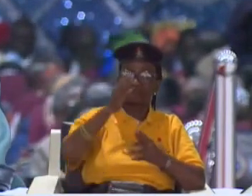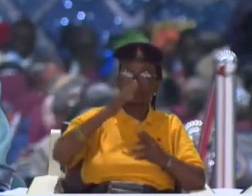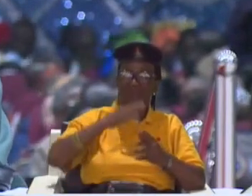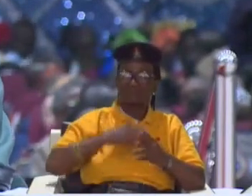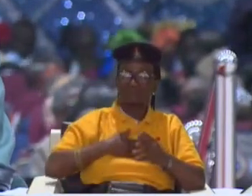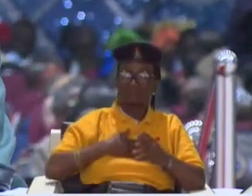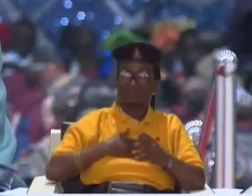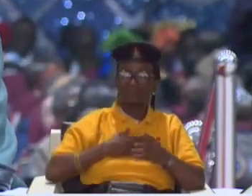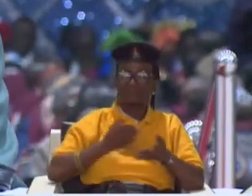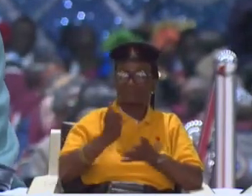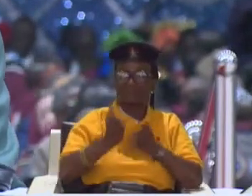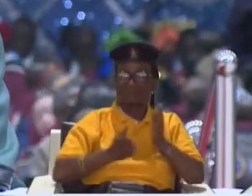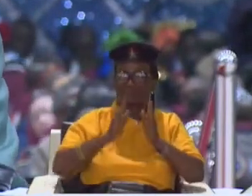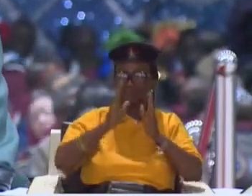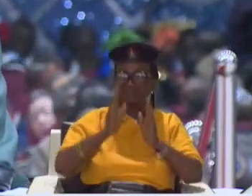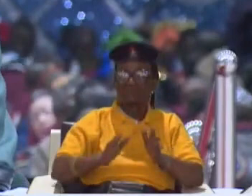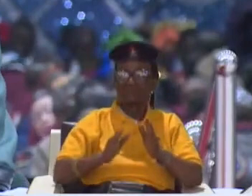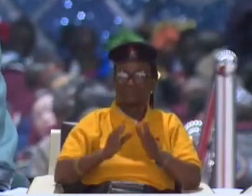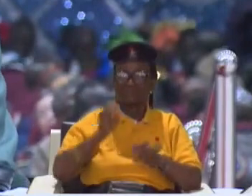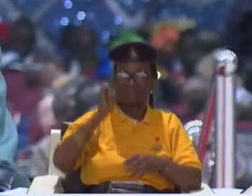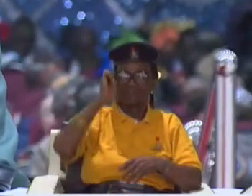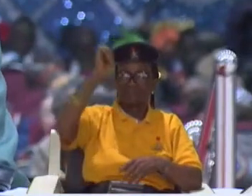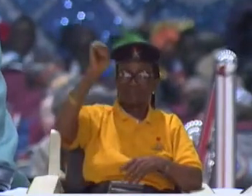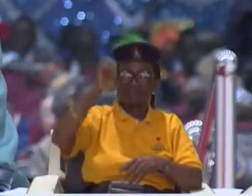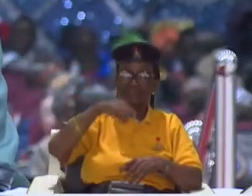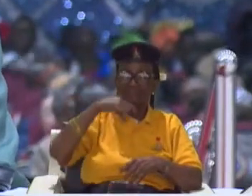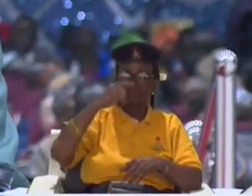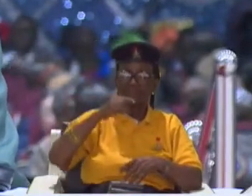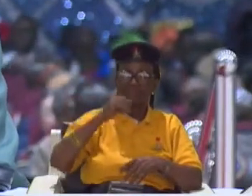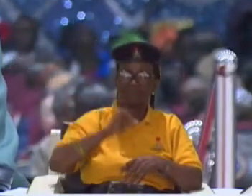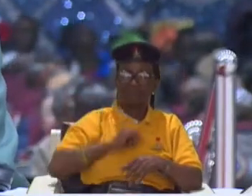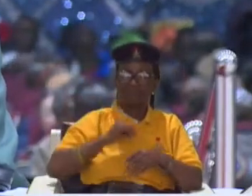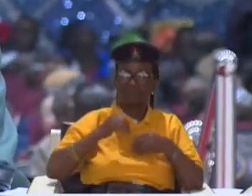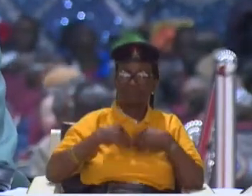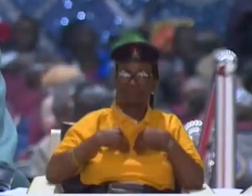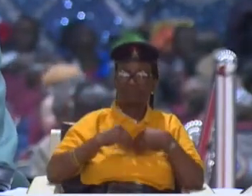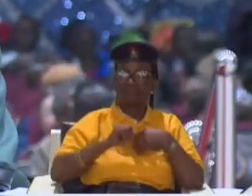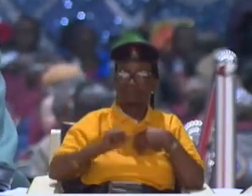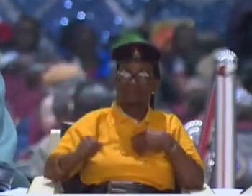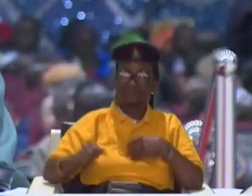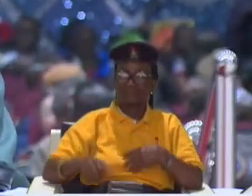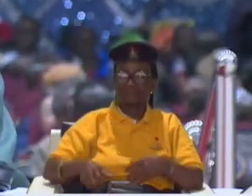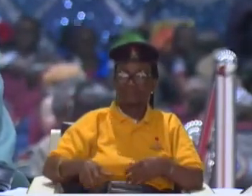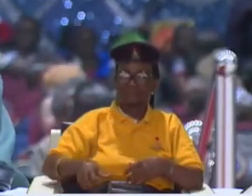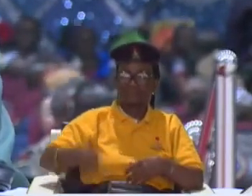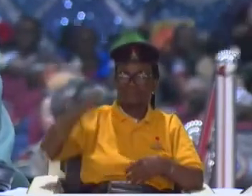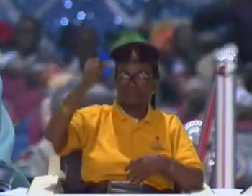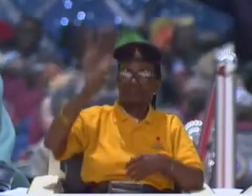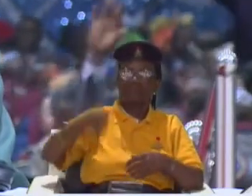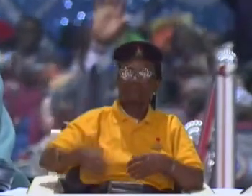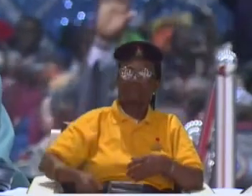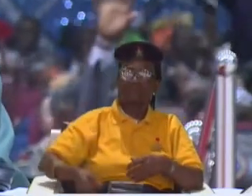He said, I have a bag full of wonders for